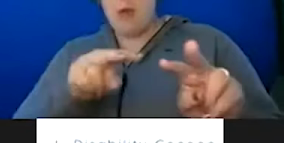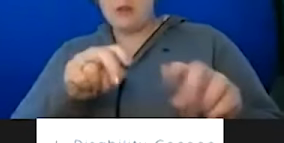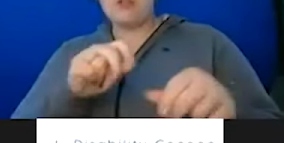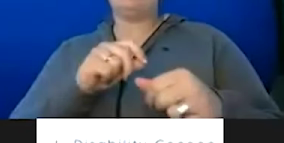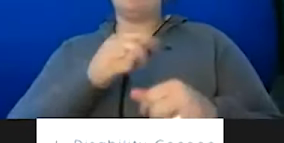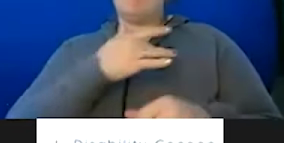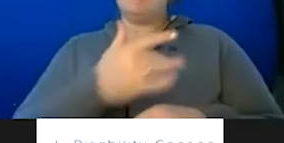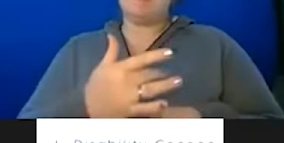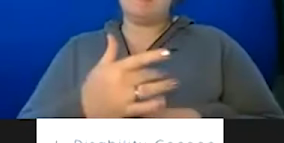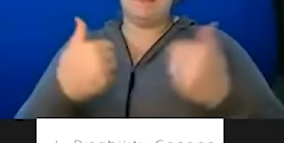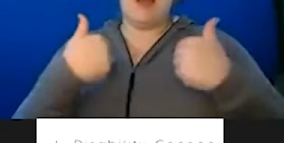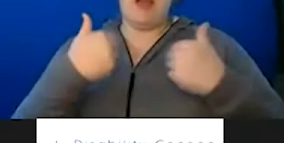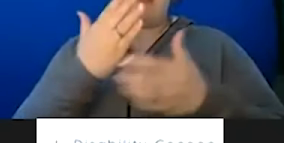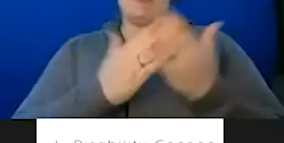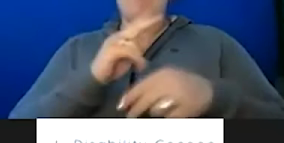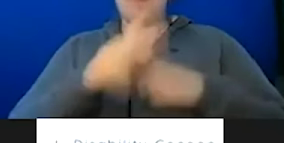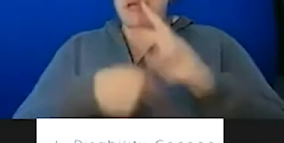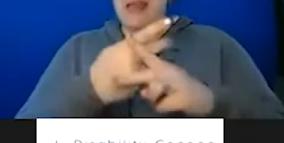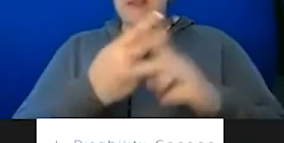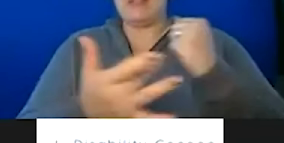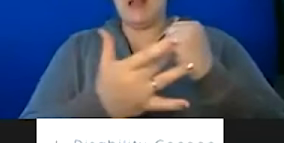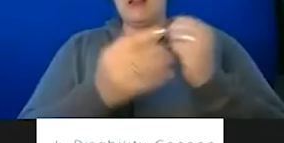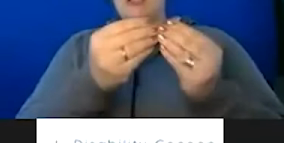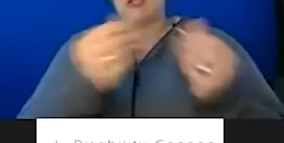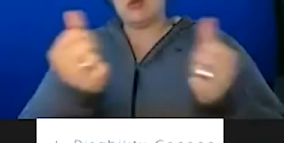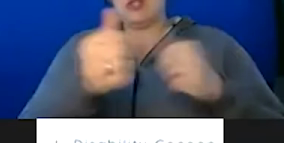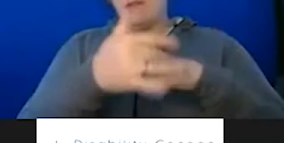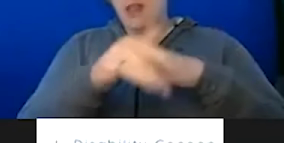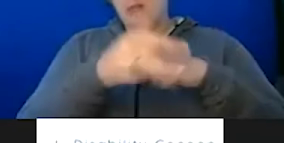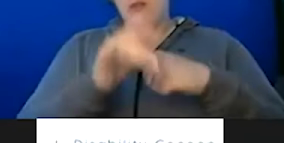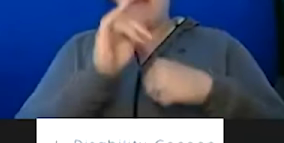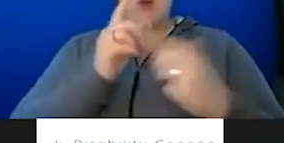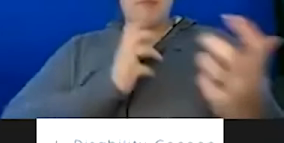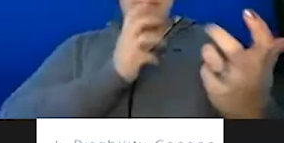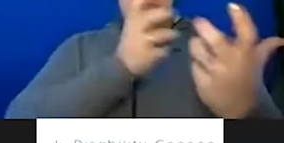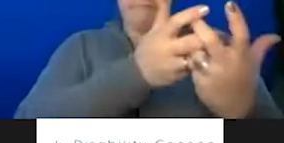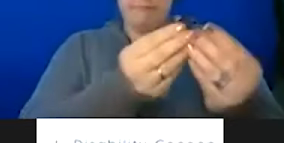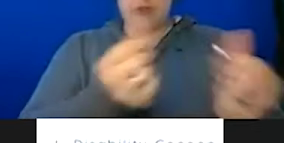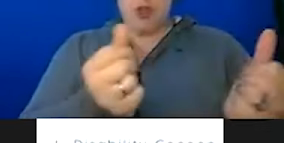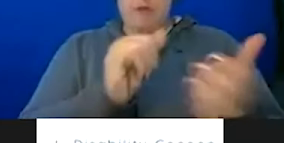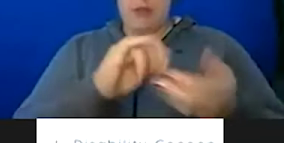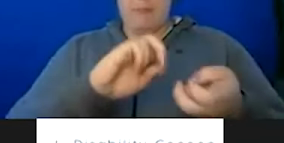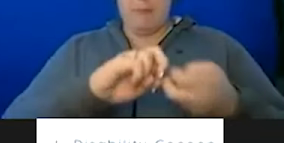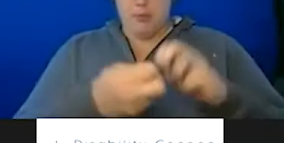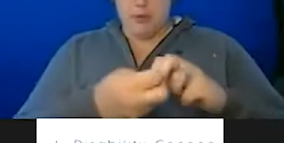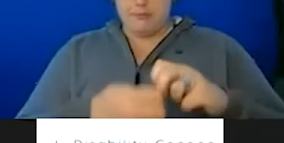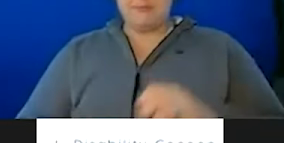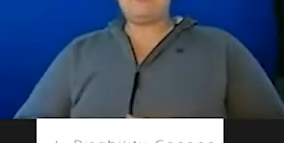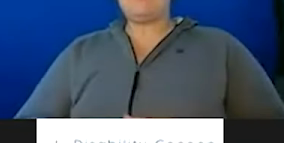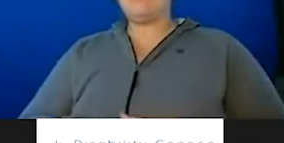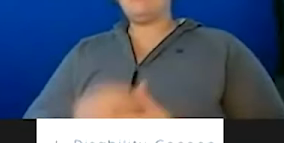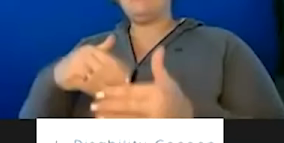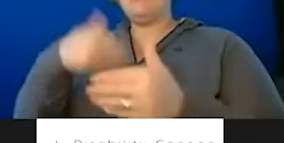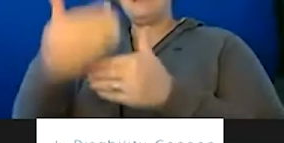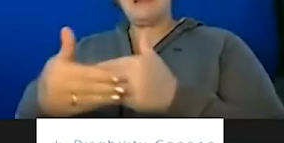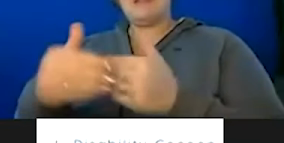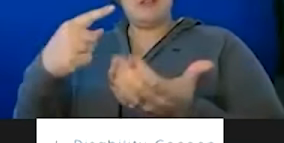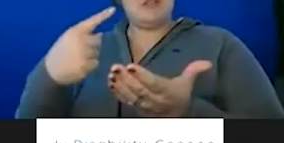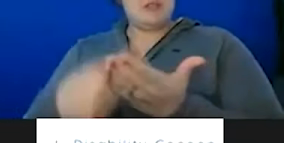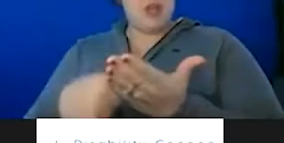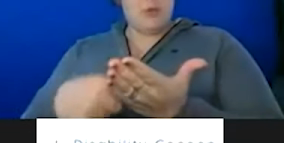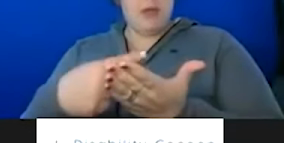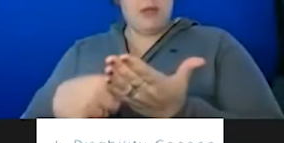technology solution for that. So the next thing that we wanted to cover with you today is the iGuard stove,